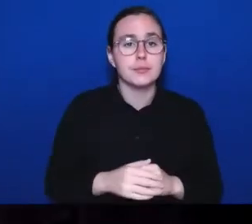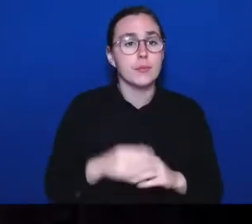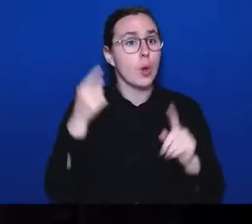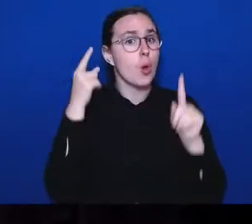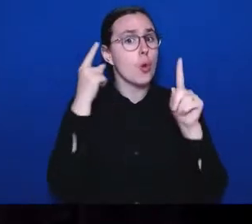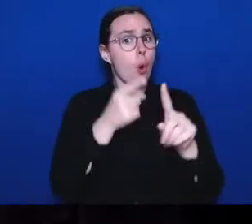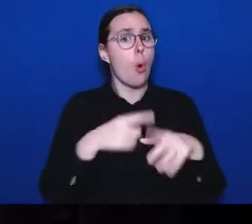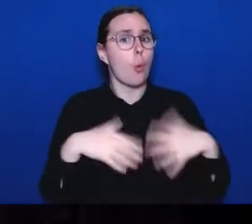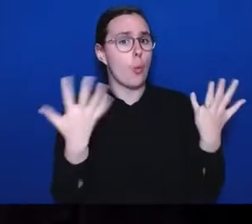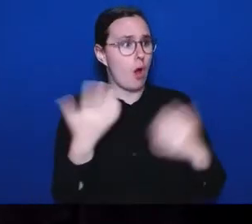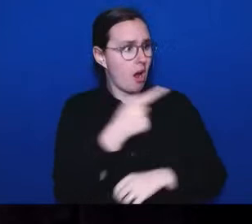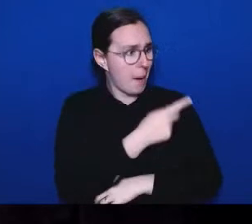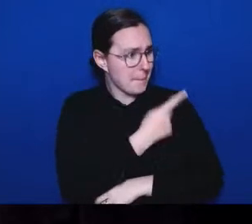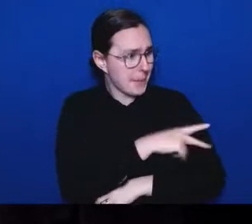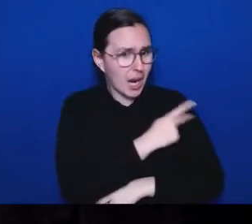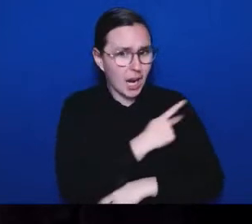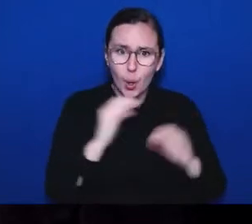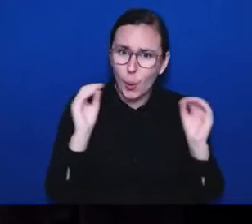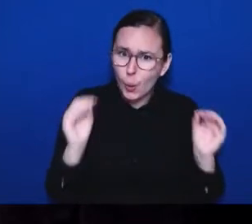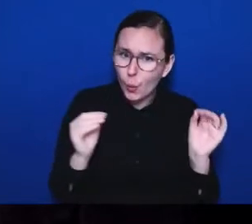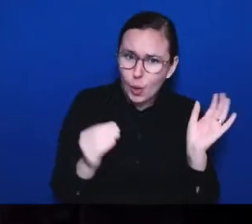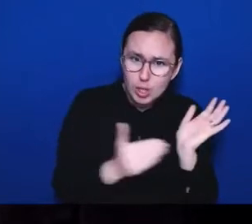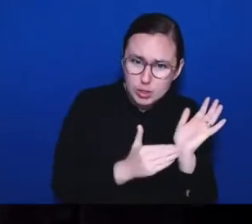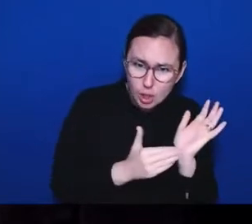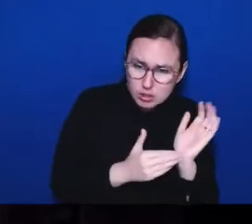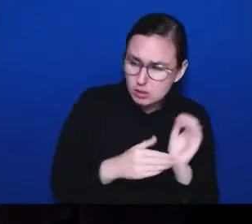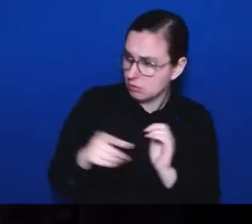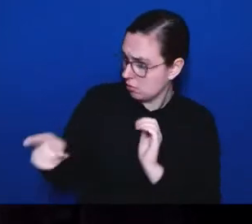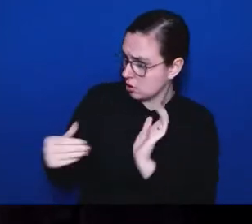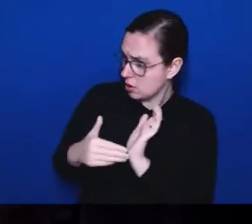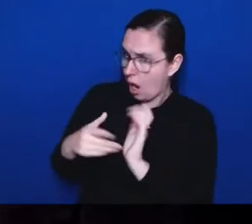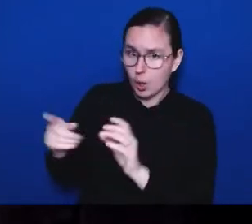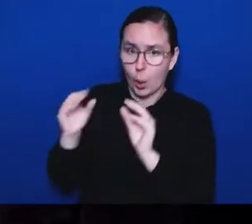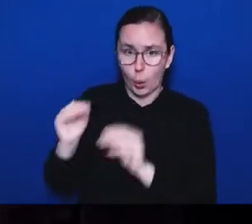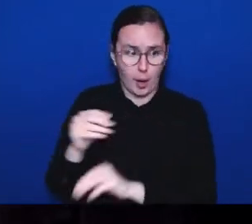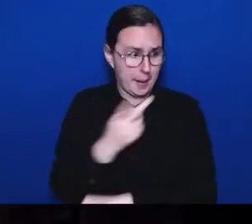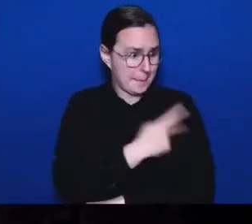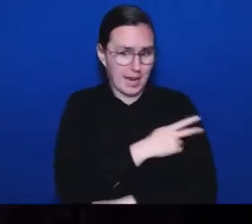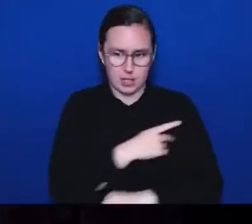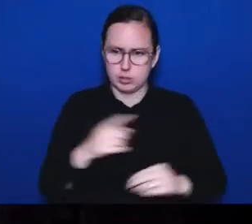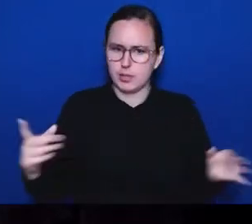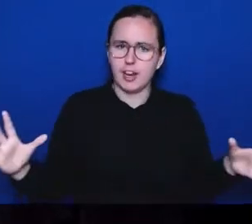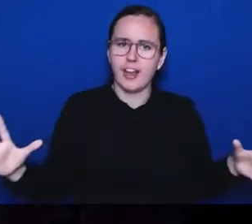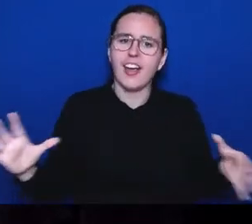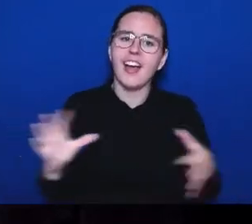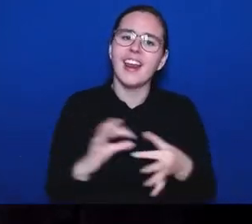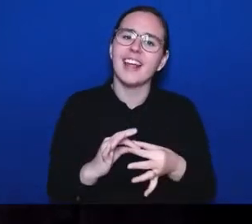care continuity, a provincial patient survey, and how best to incorporate into the new model other